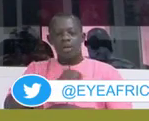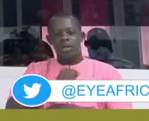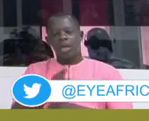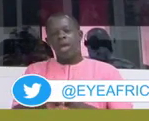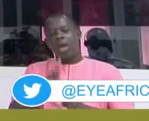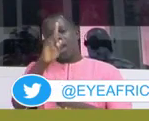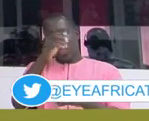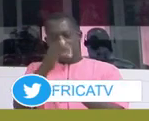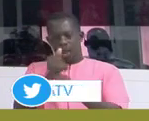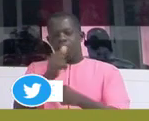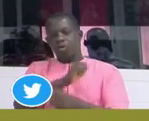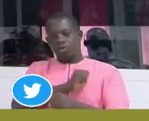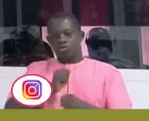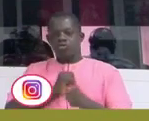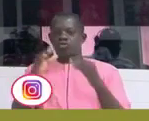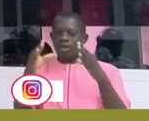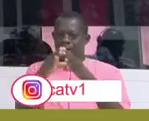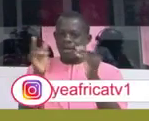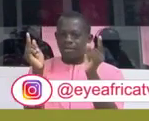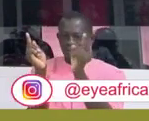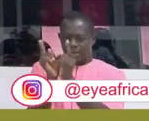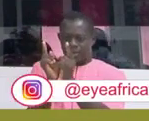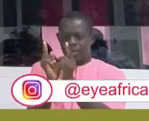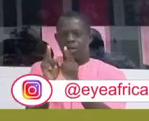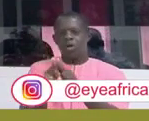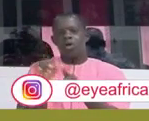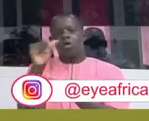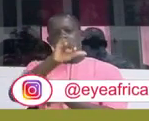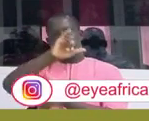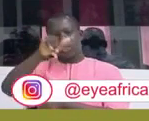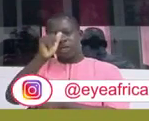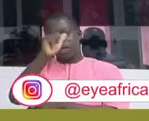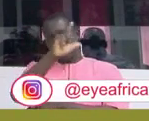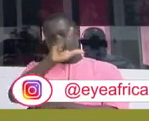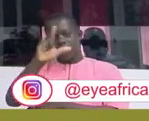There was one young man God brought us together